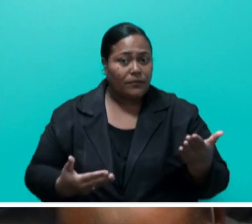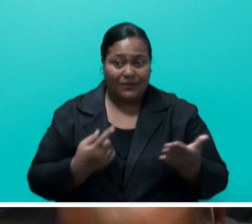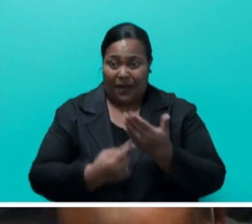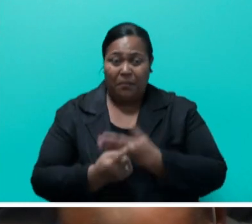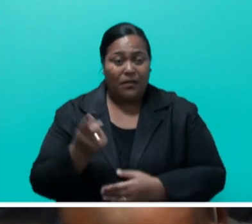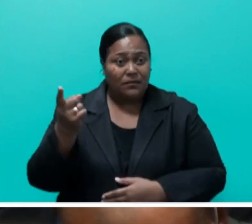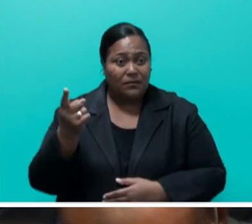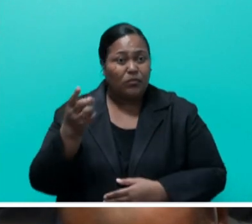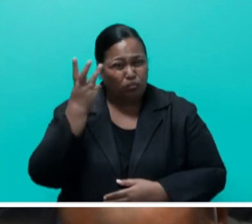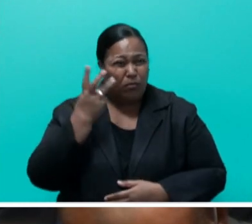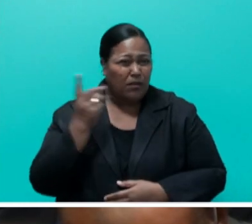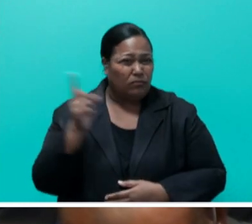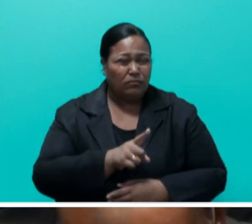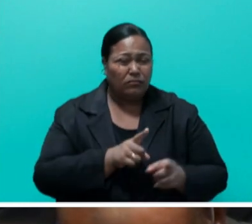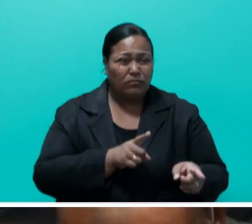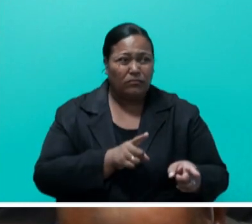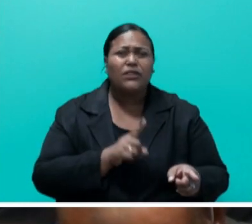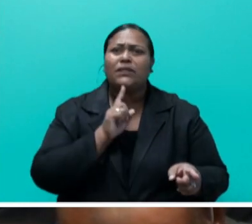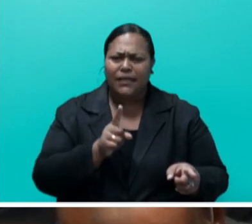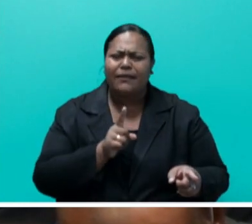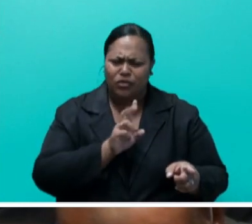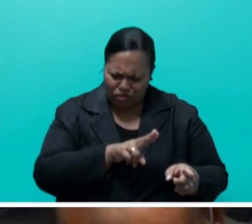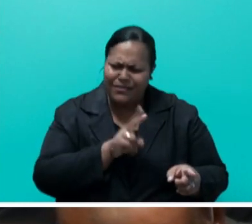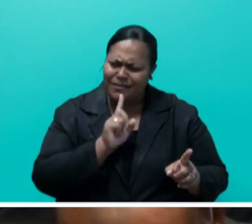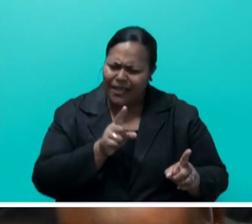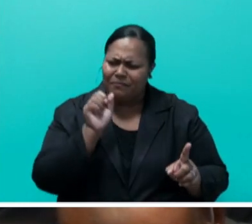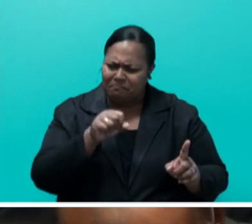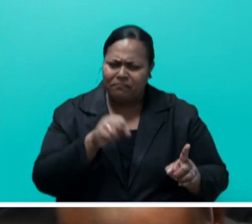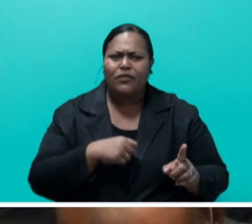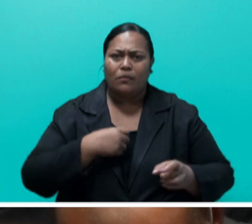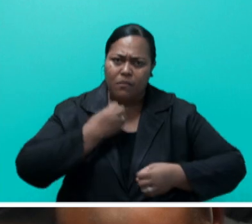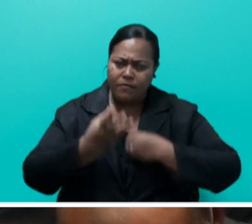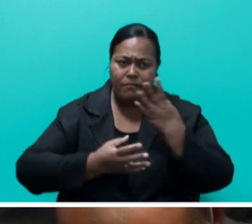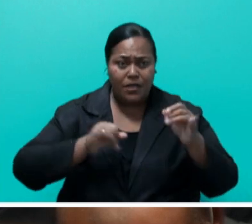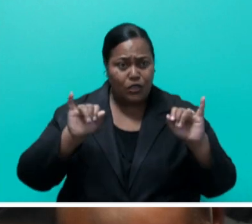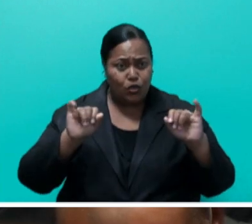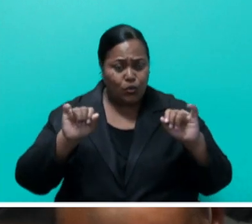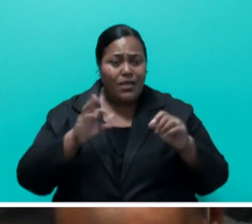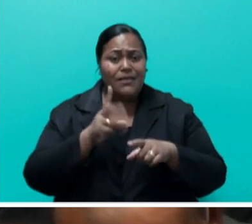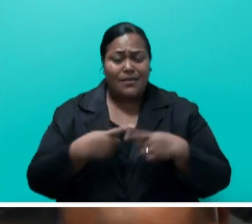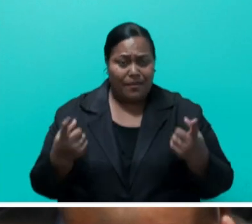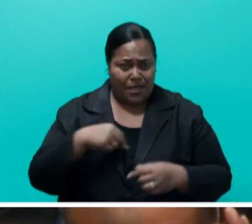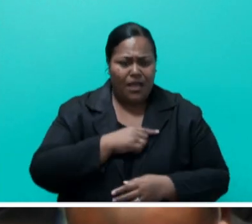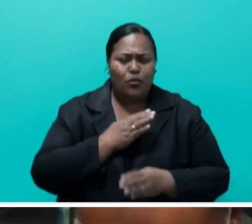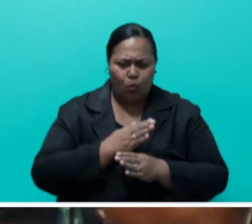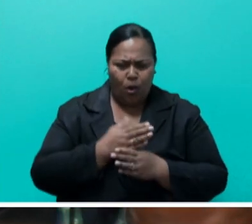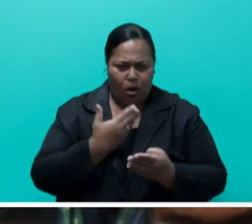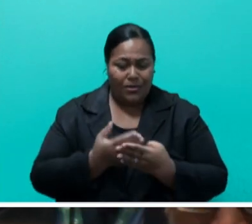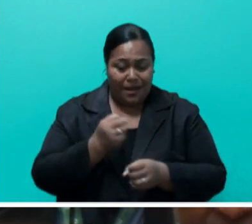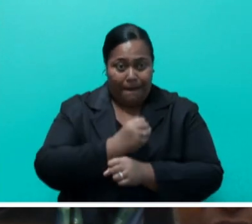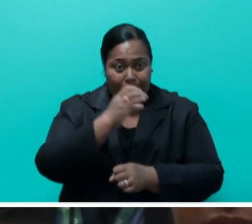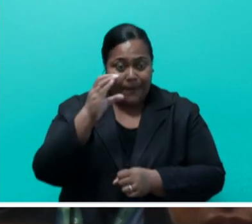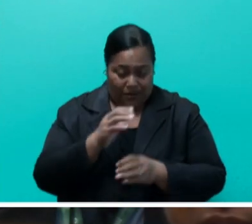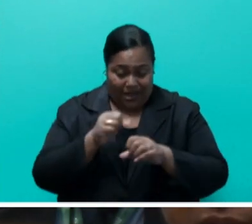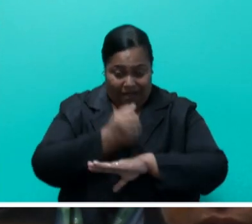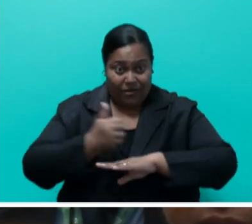Driver had stated. I appreciate the fact that she has continued to raise this issue as something that we are working at as a country, but let me